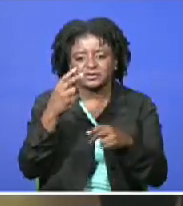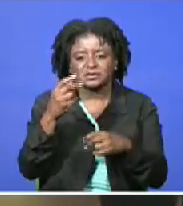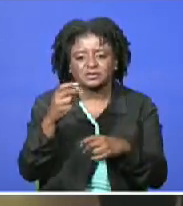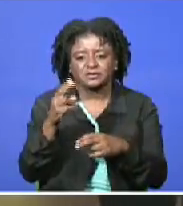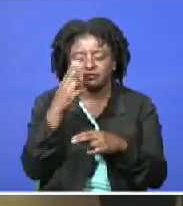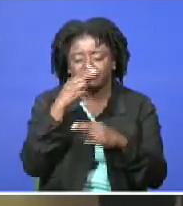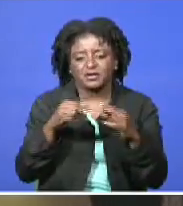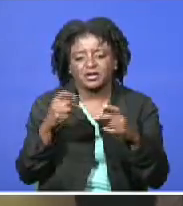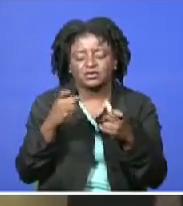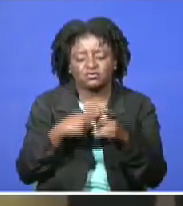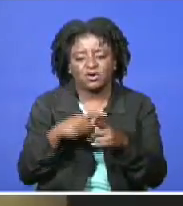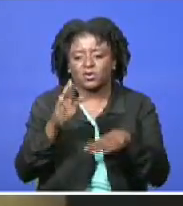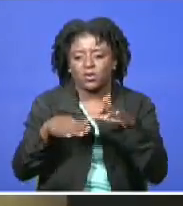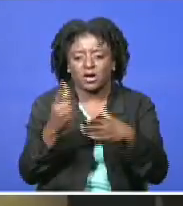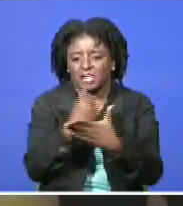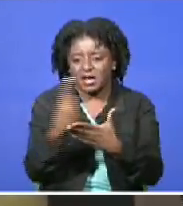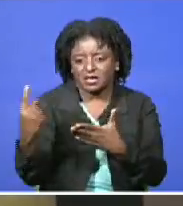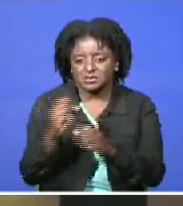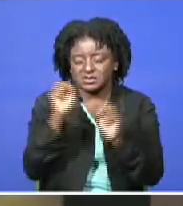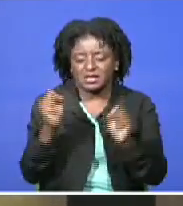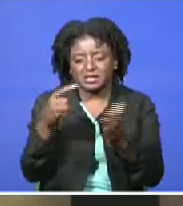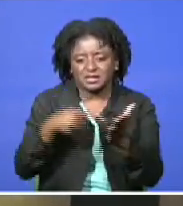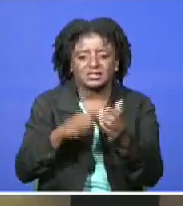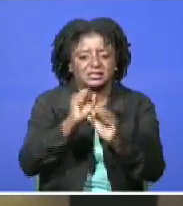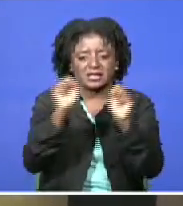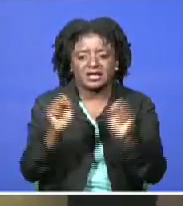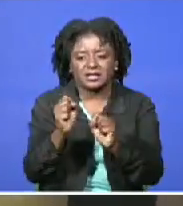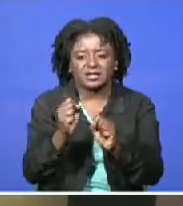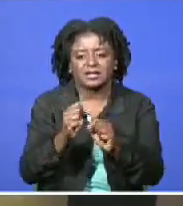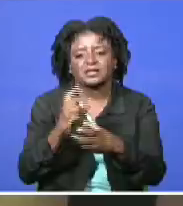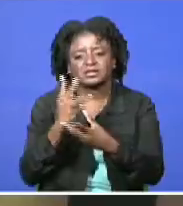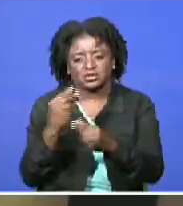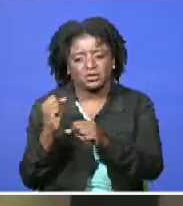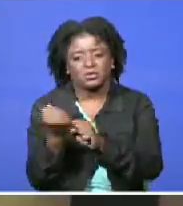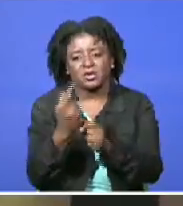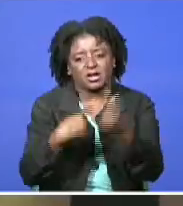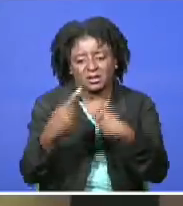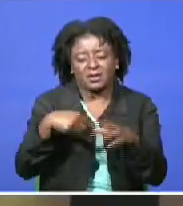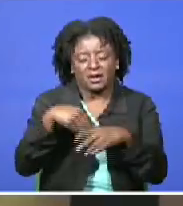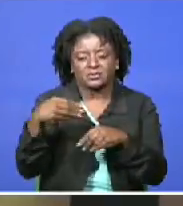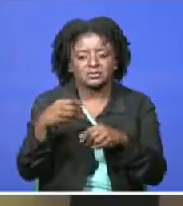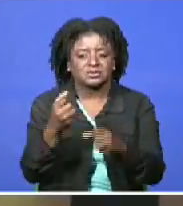last Saturday and this Saturday softball, so come out and support the police.